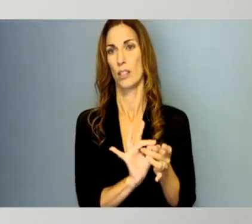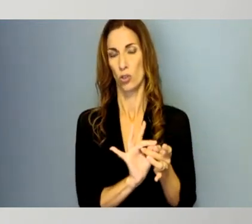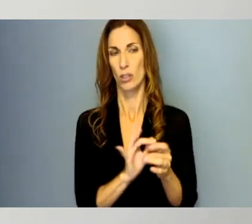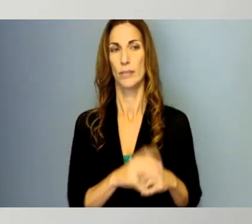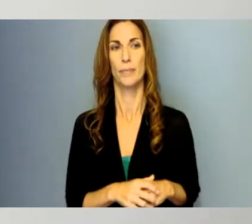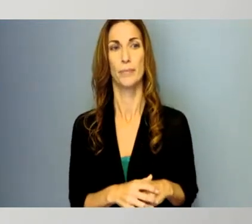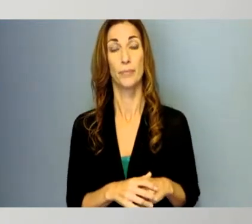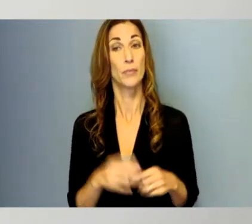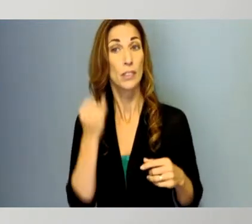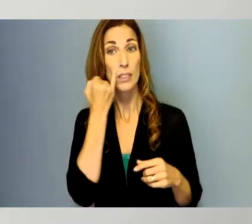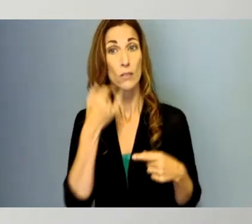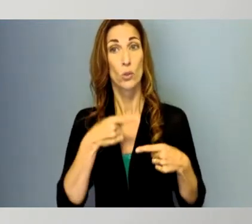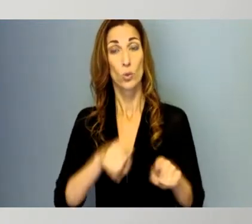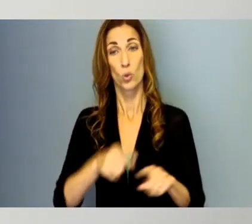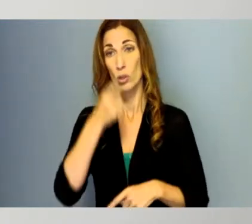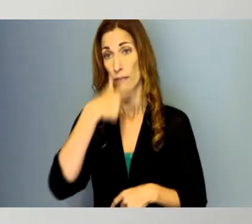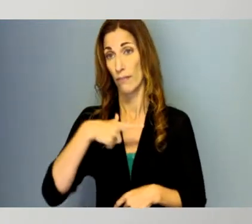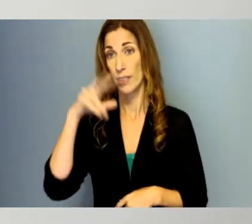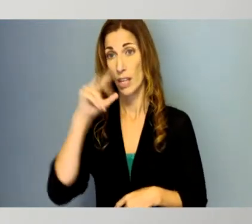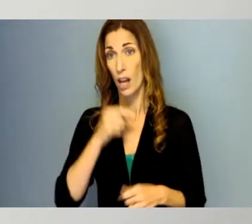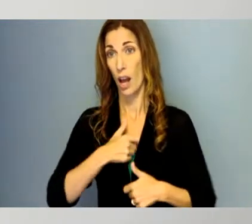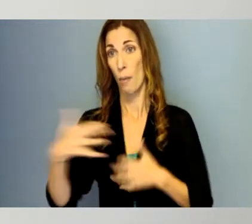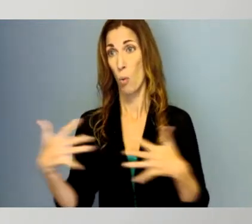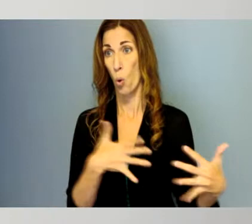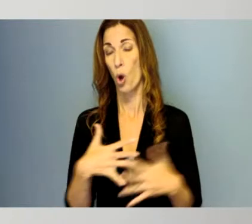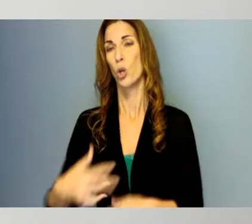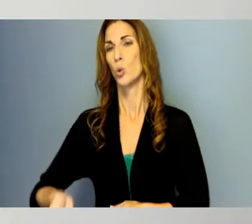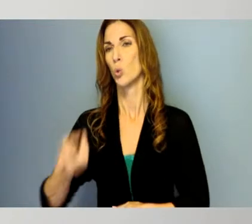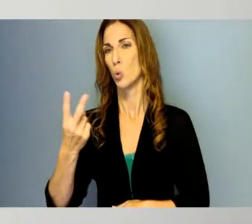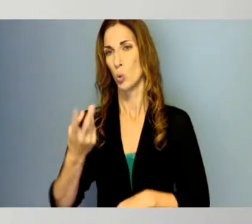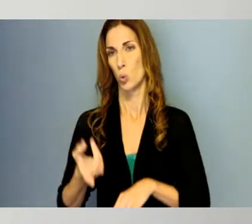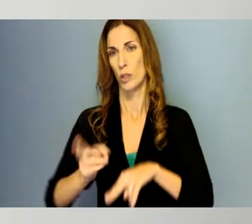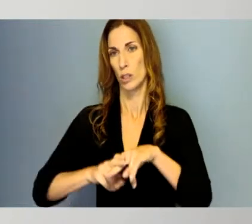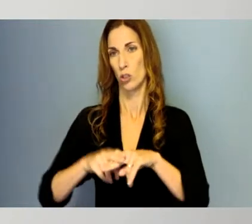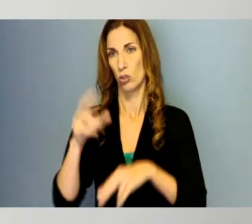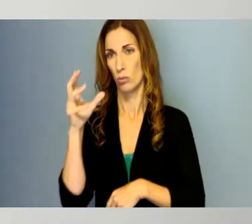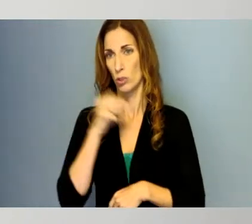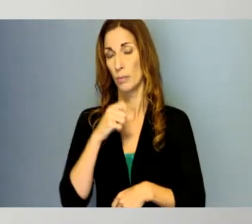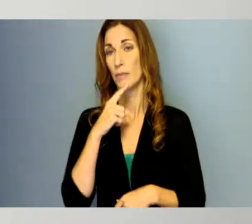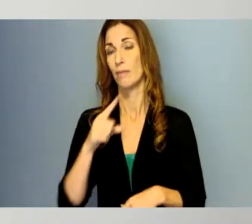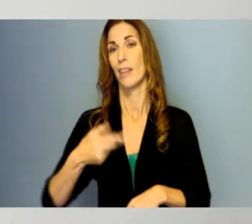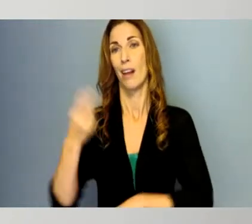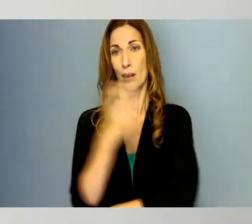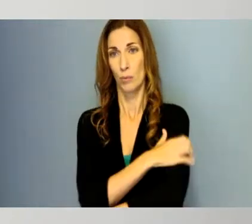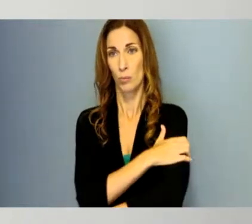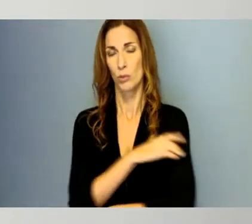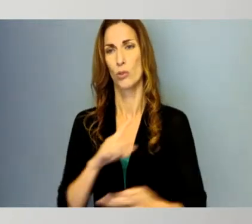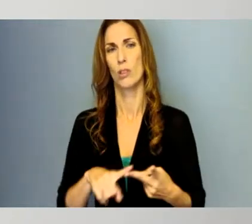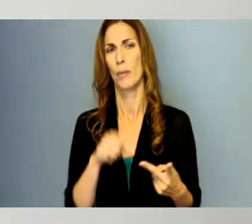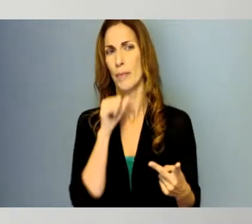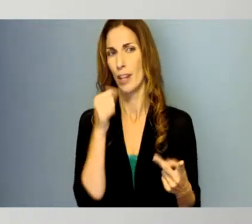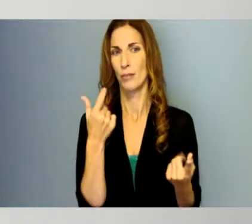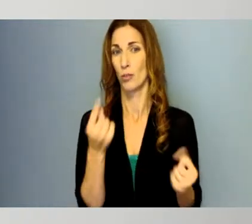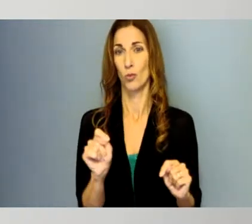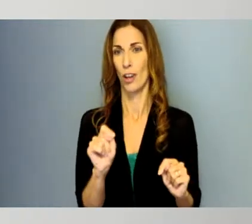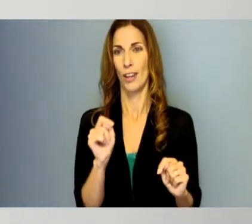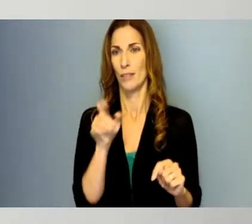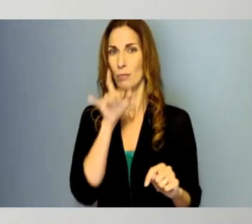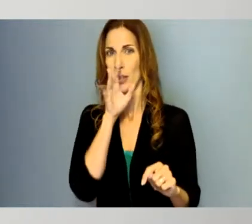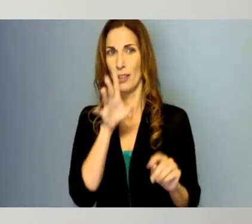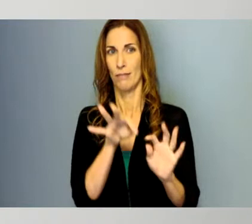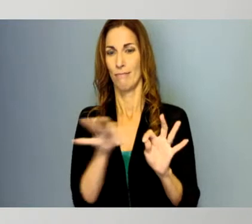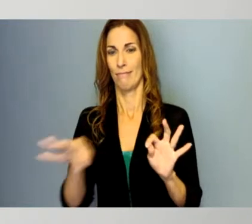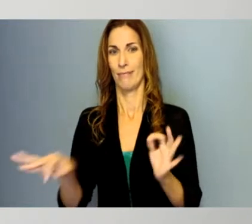if during Vietnam, there's 2 additional presumptive illnesses, hypertension, and I'm not going to even attempt to pronounce the medical term,